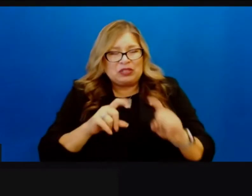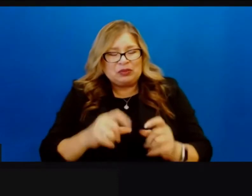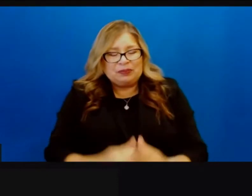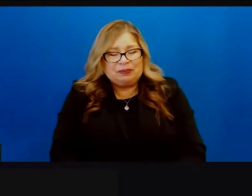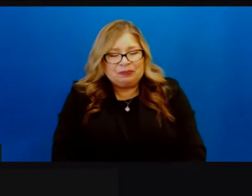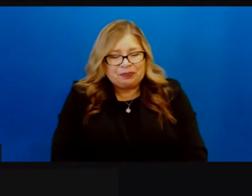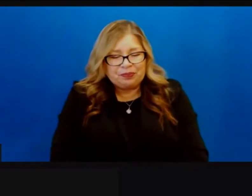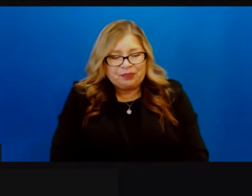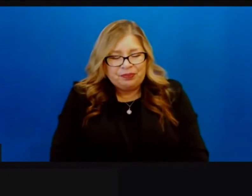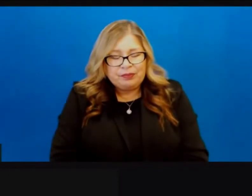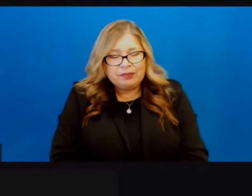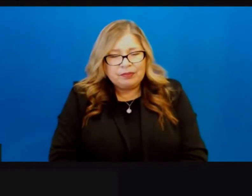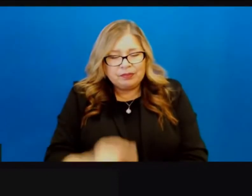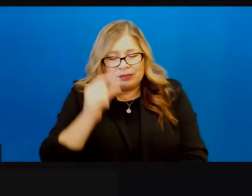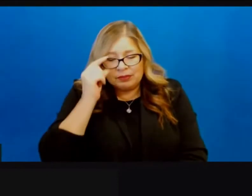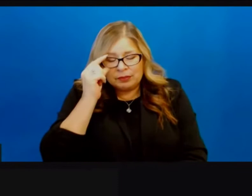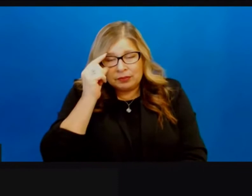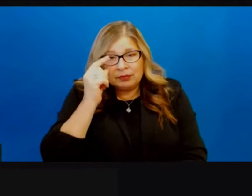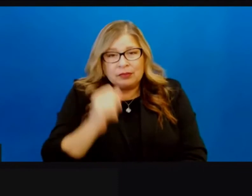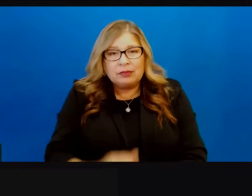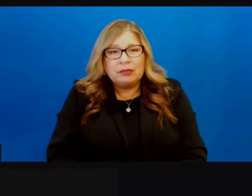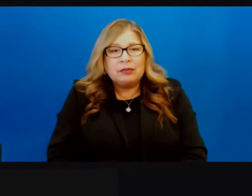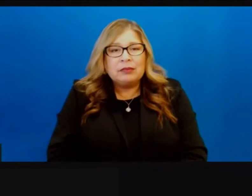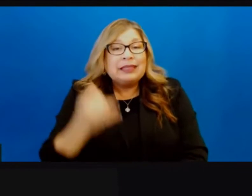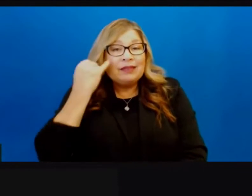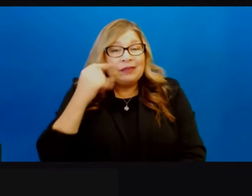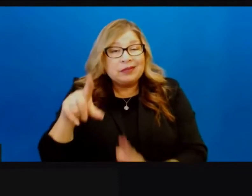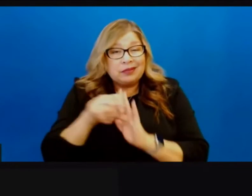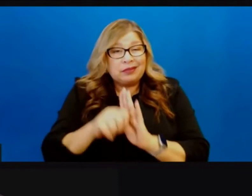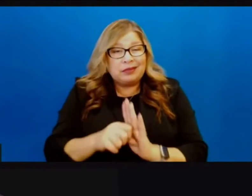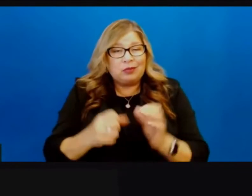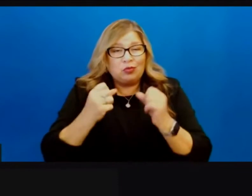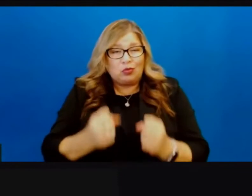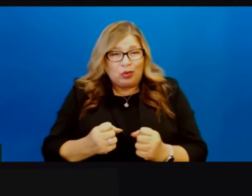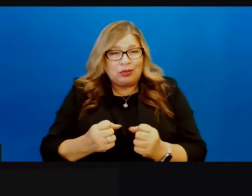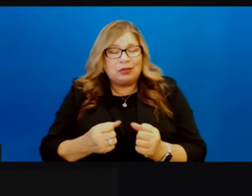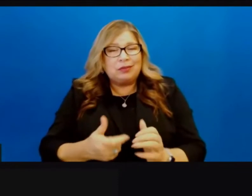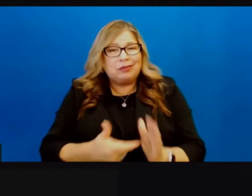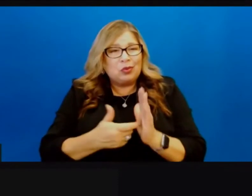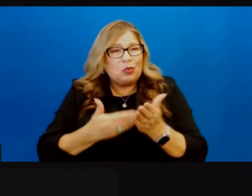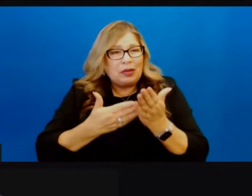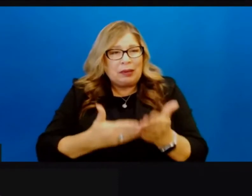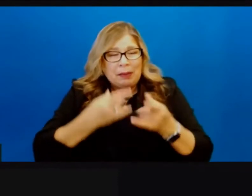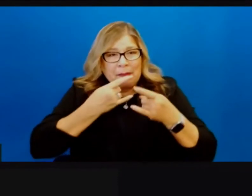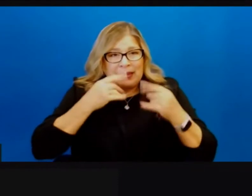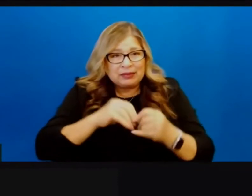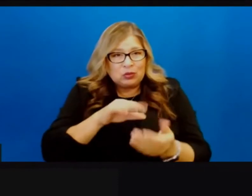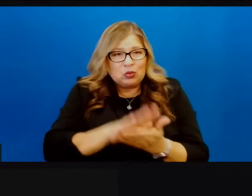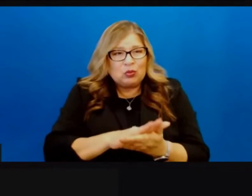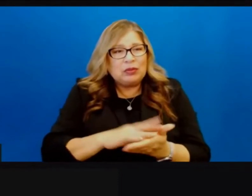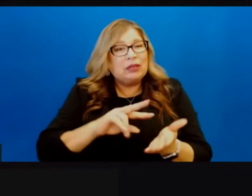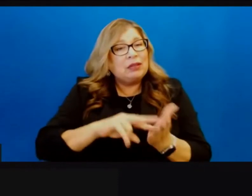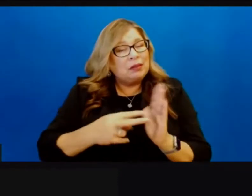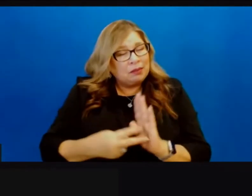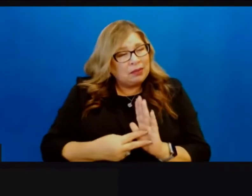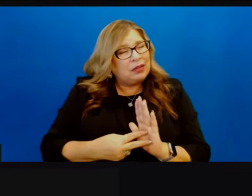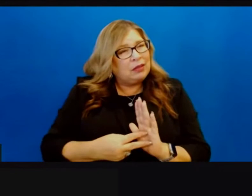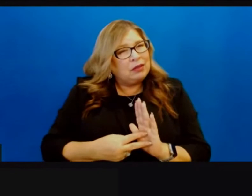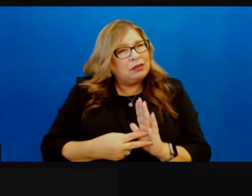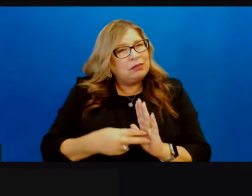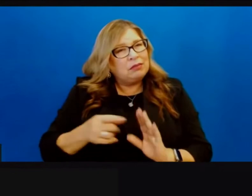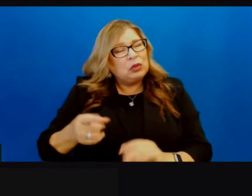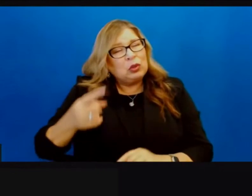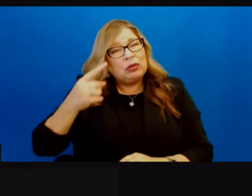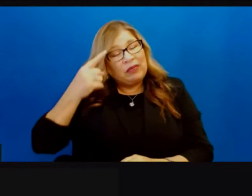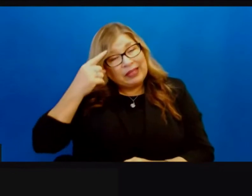If the state is strongly recommending masking in schools, is it saying in effect that schools really should have a local mandate, but you're not going to